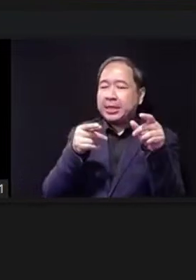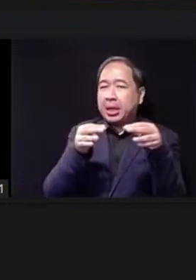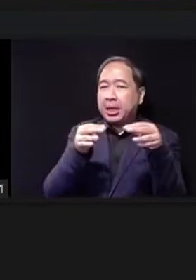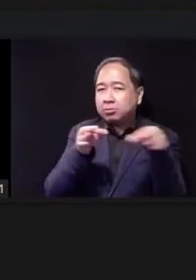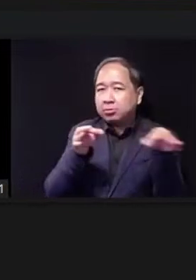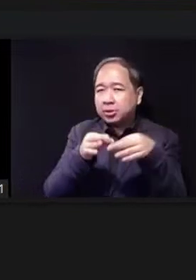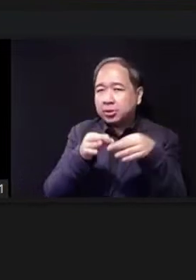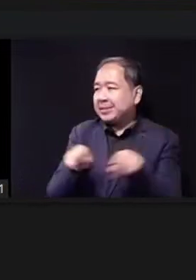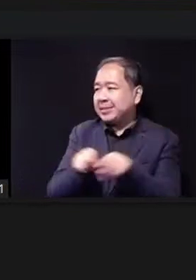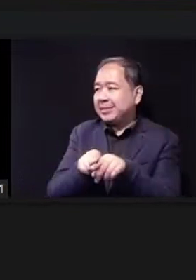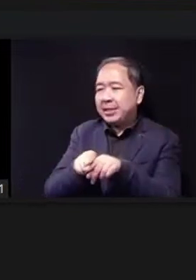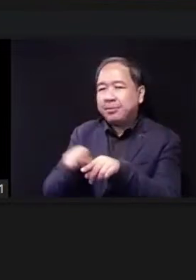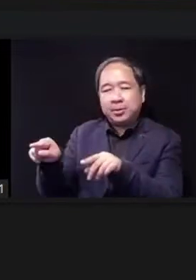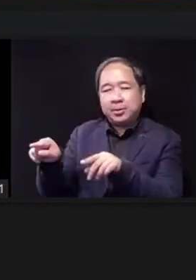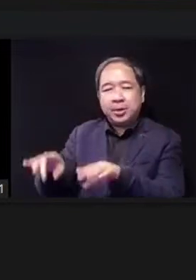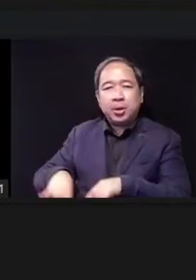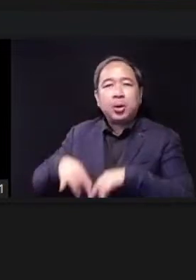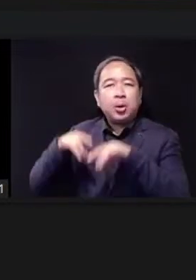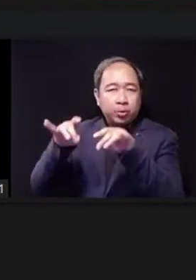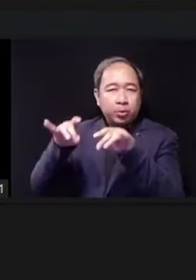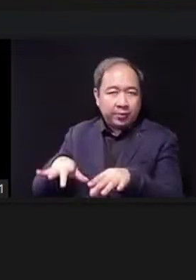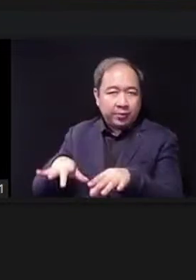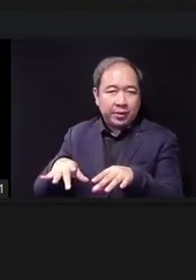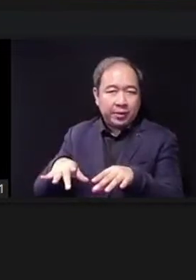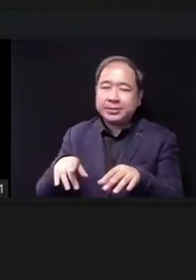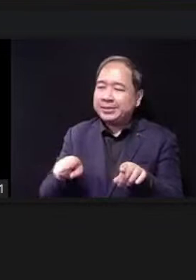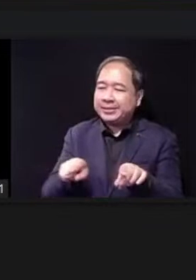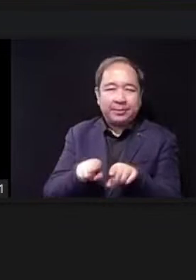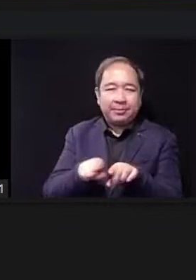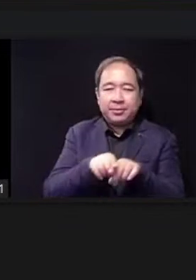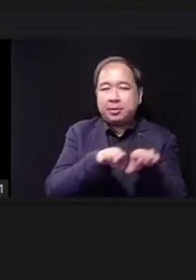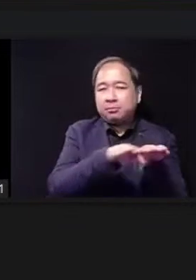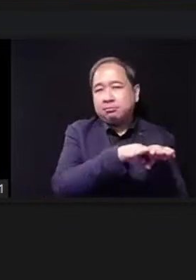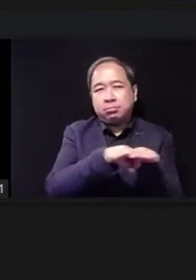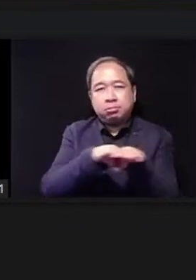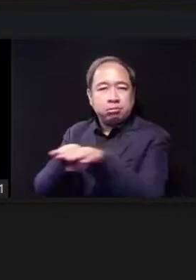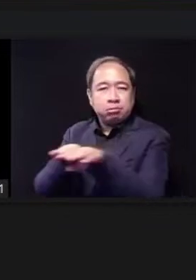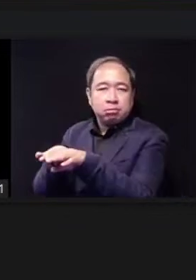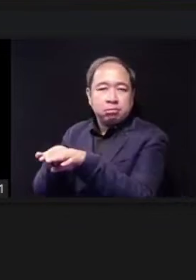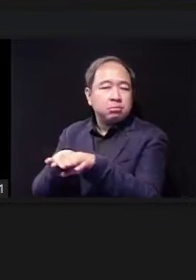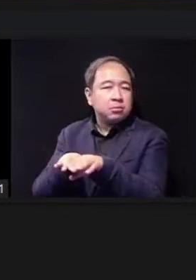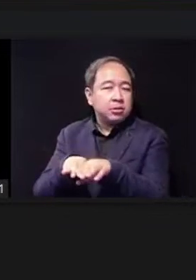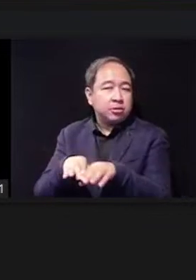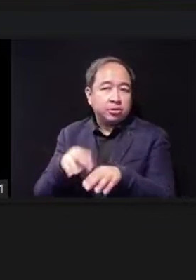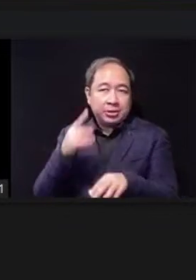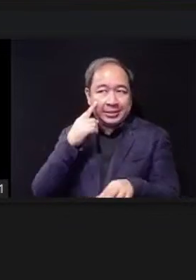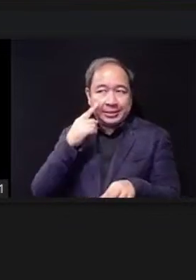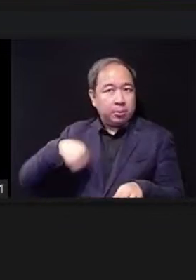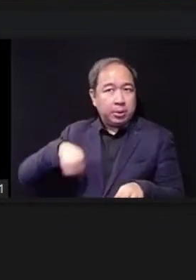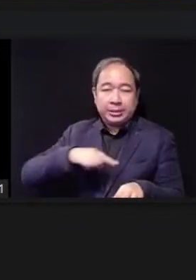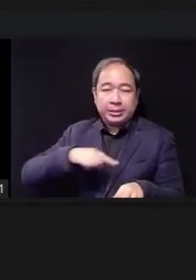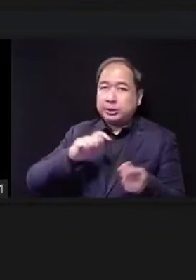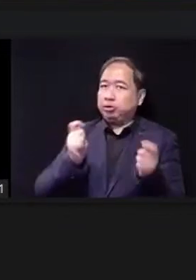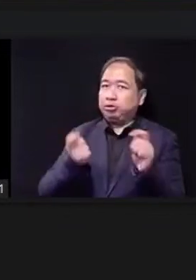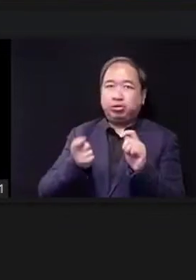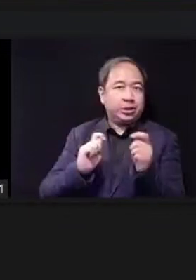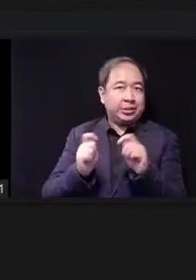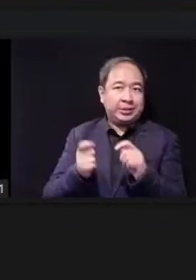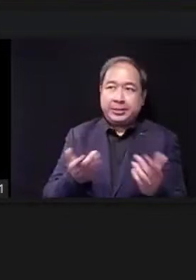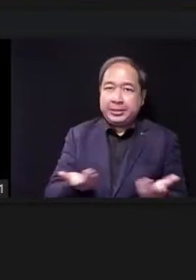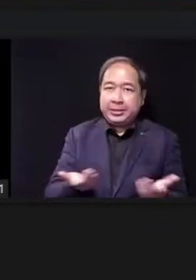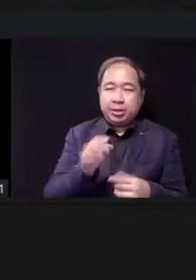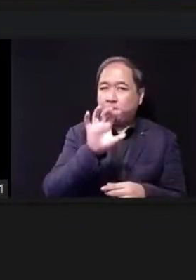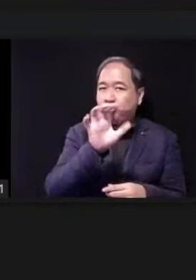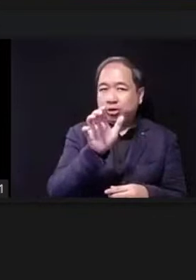from Australia noted, and it's very well established. So we would not be comfortable changing it here at the regional